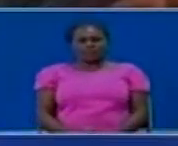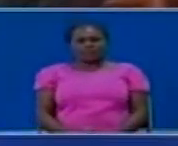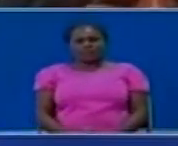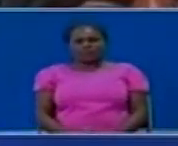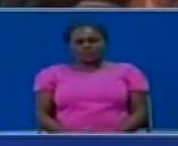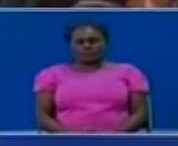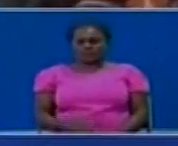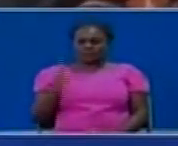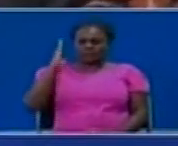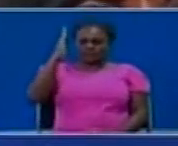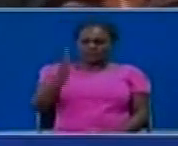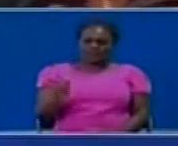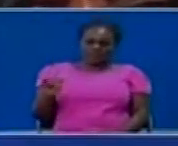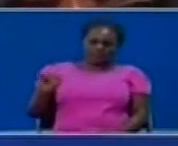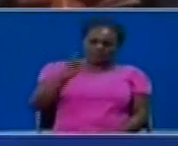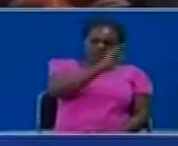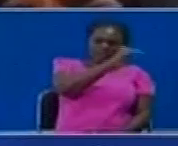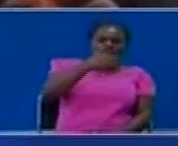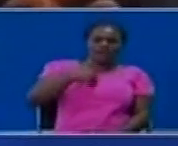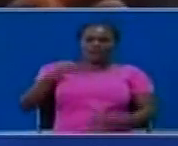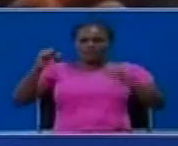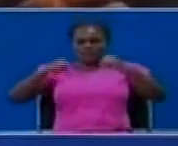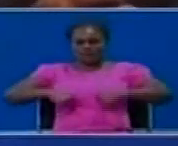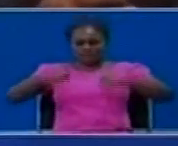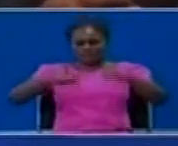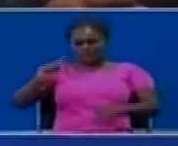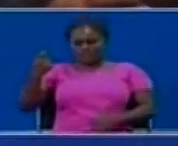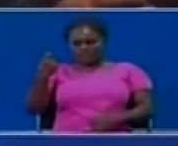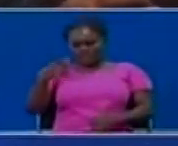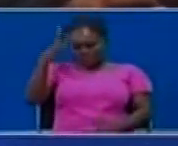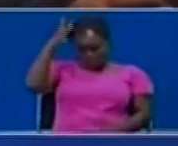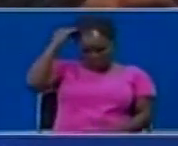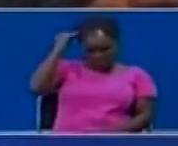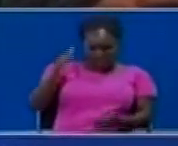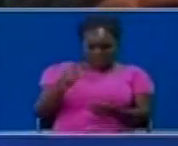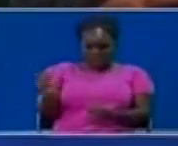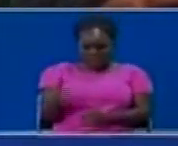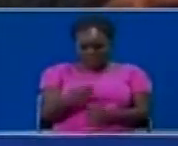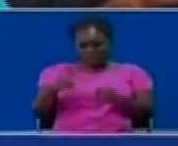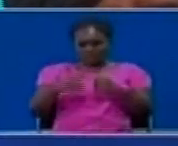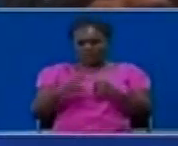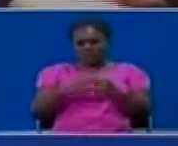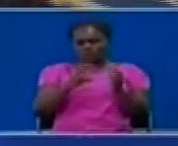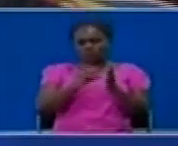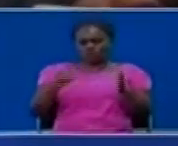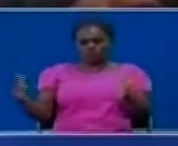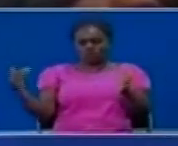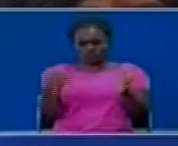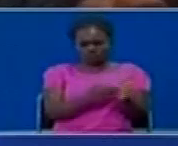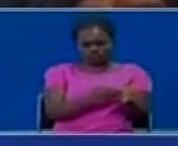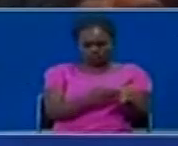Direct flights, there was an agreement between Kenya and Somalia in September to lift the Wajir